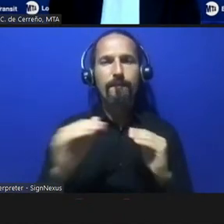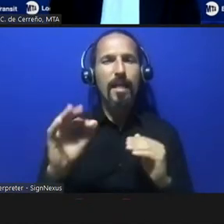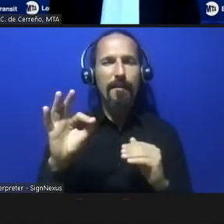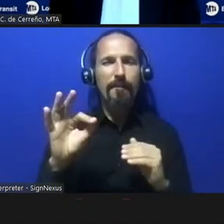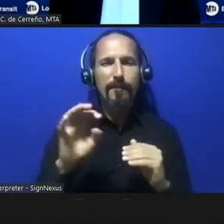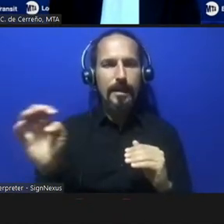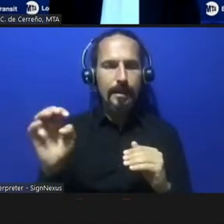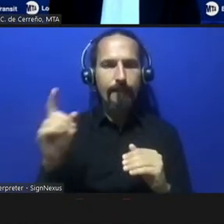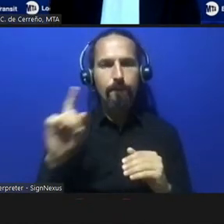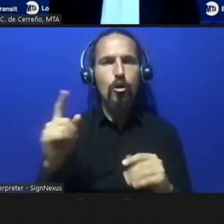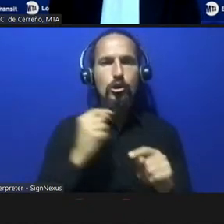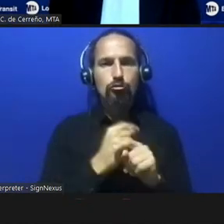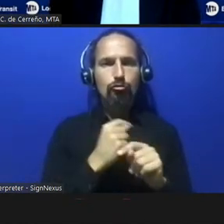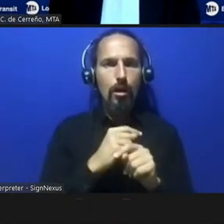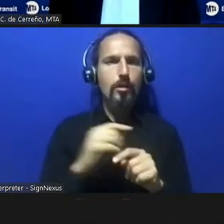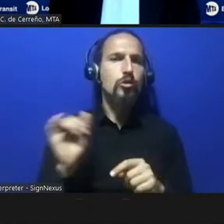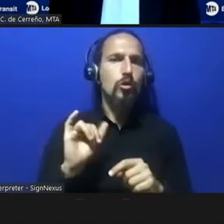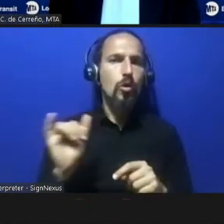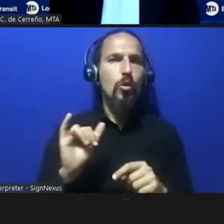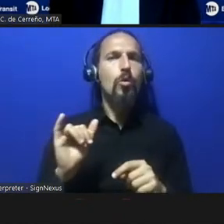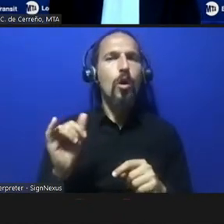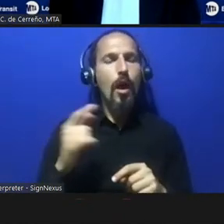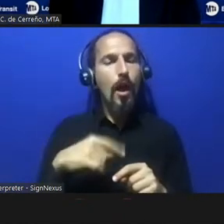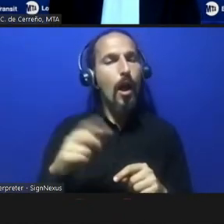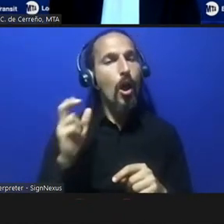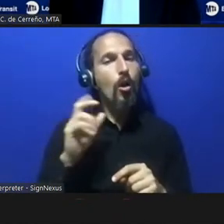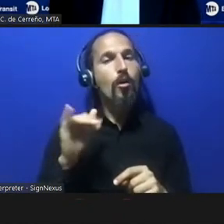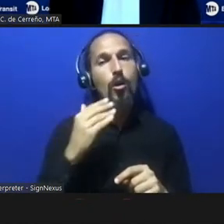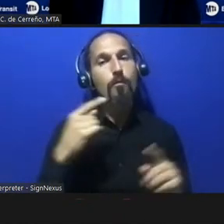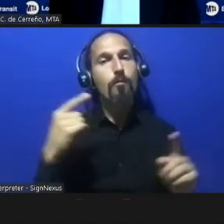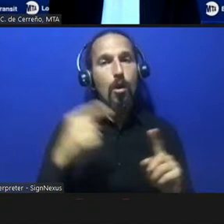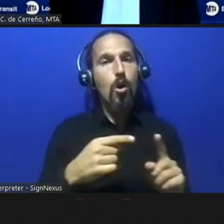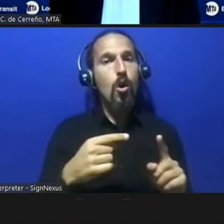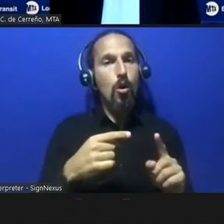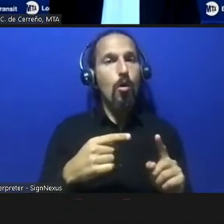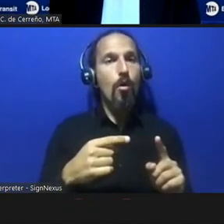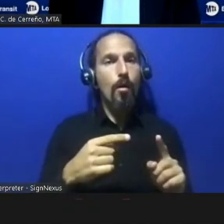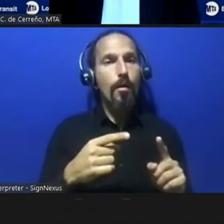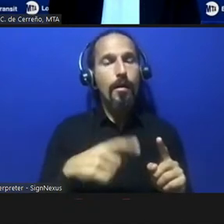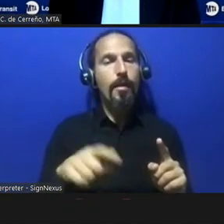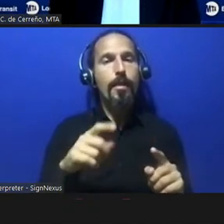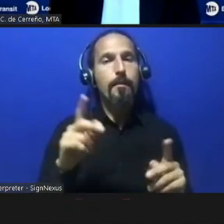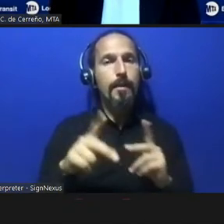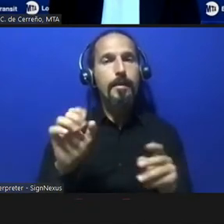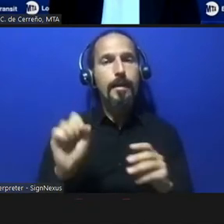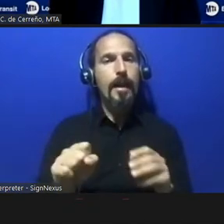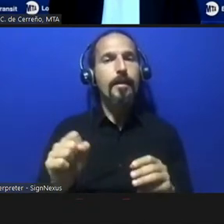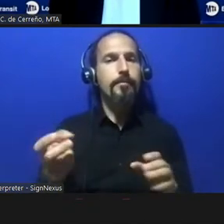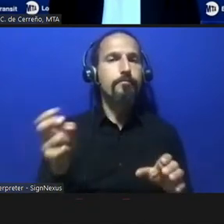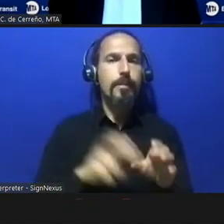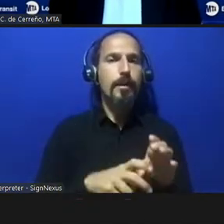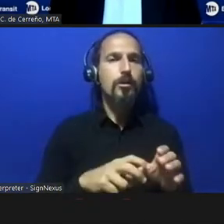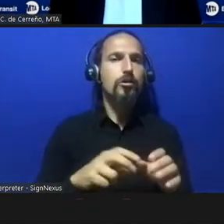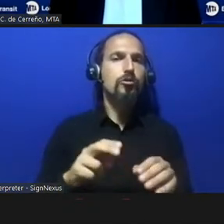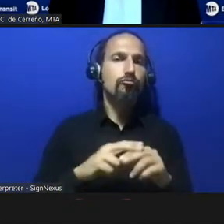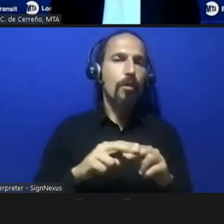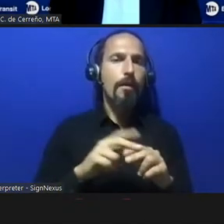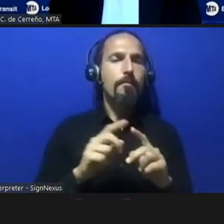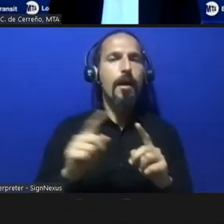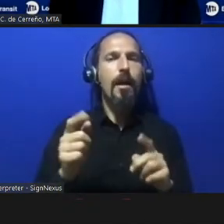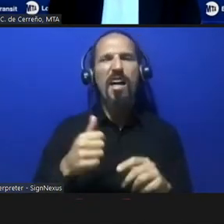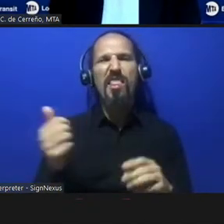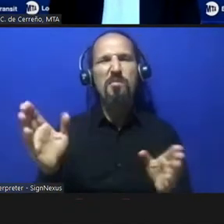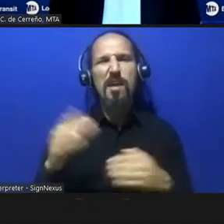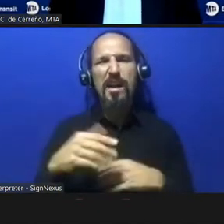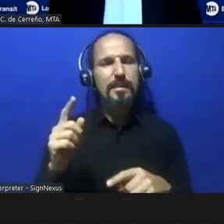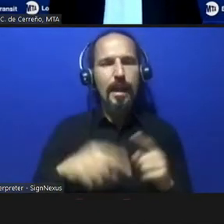for trucks as well because i heard a great point before since the people can take trains but packages can't so i think both plans